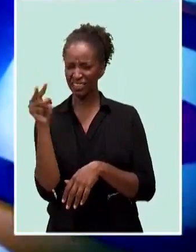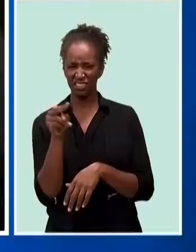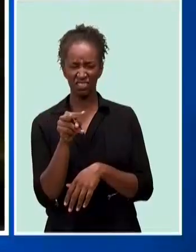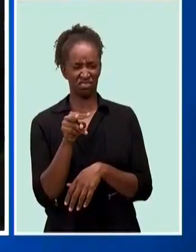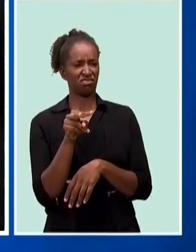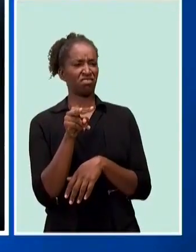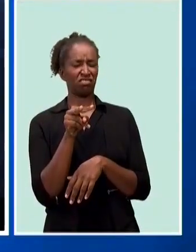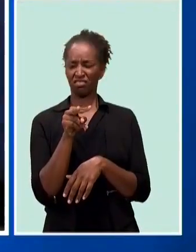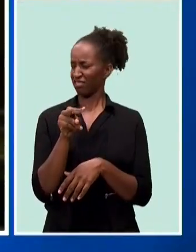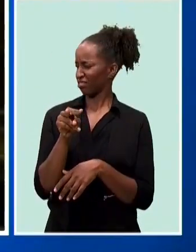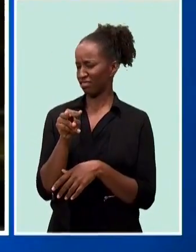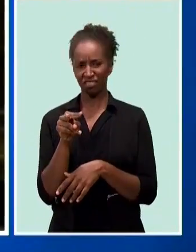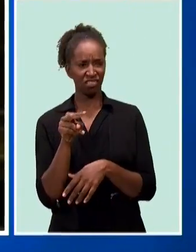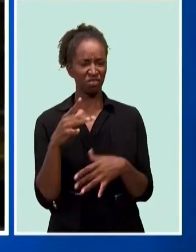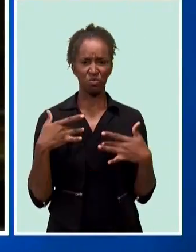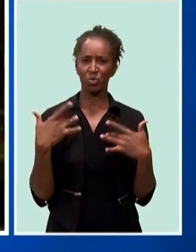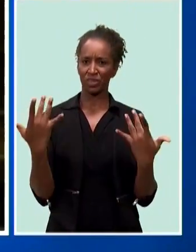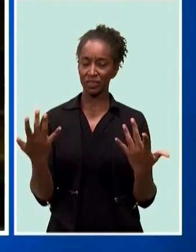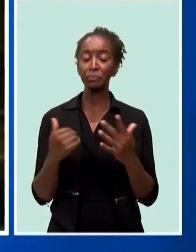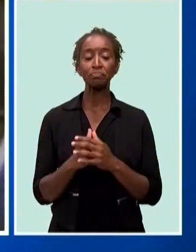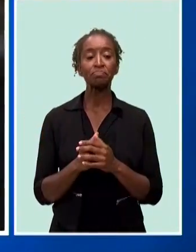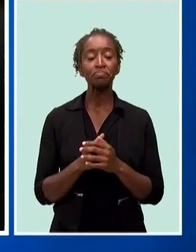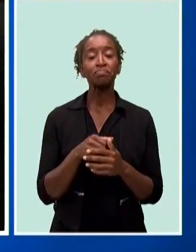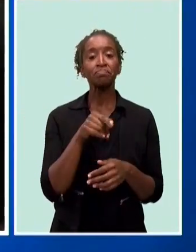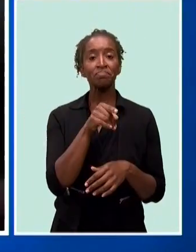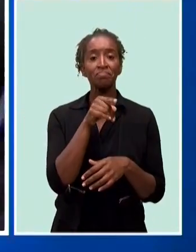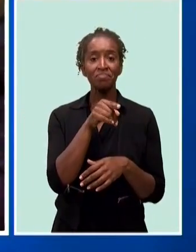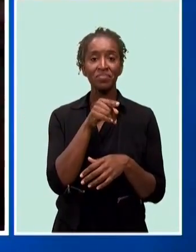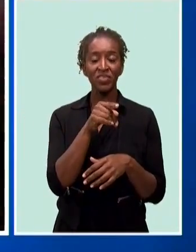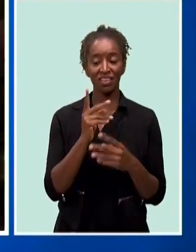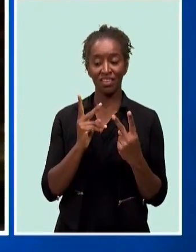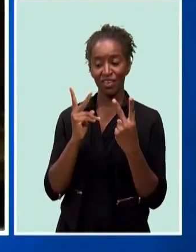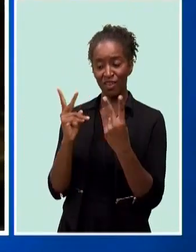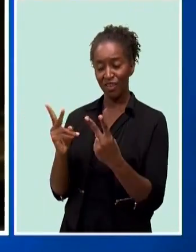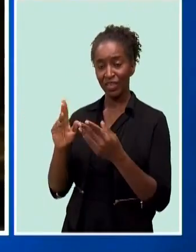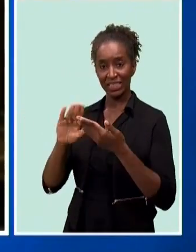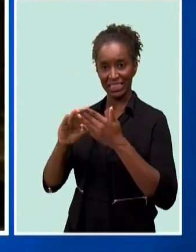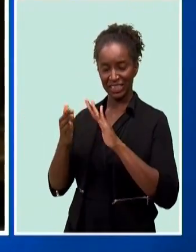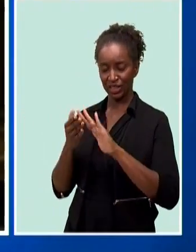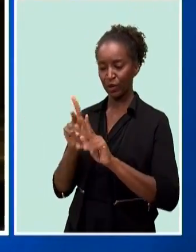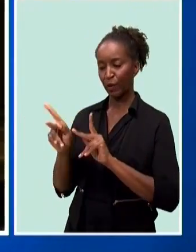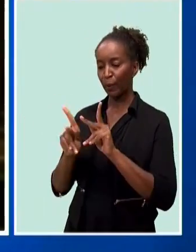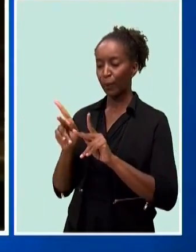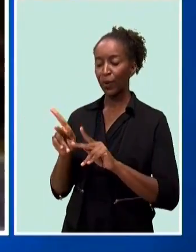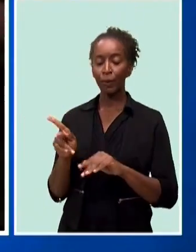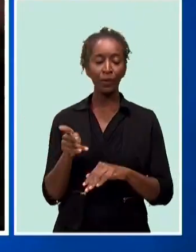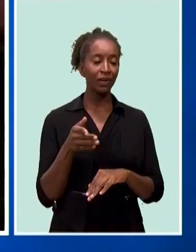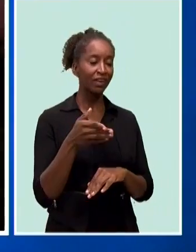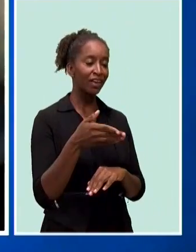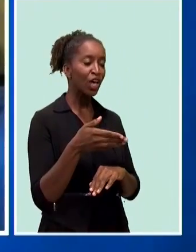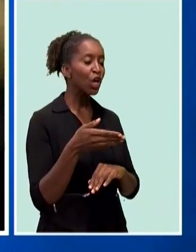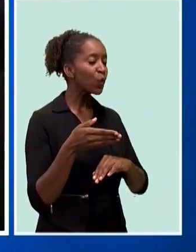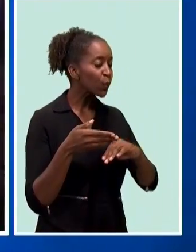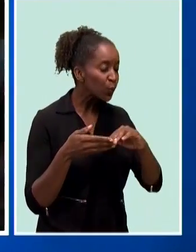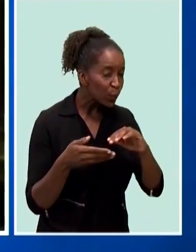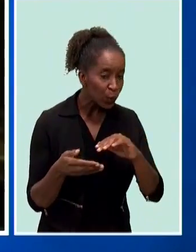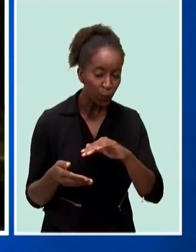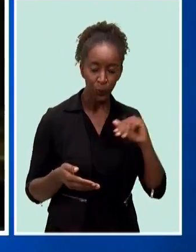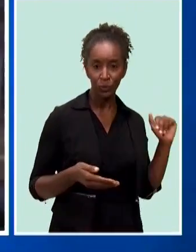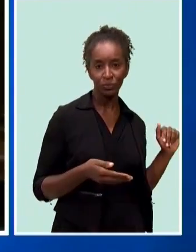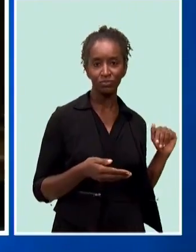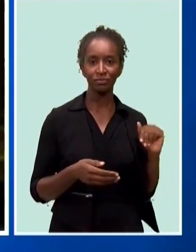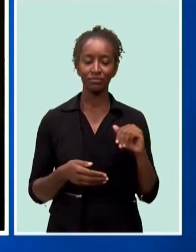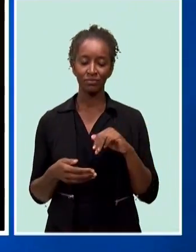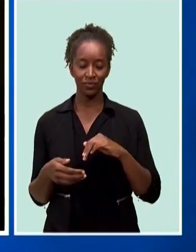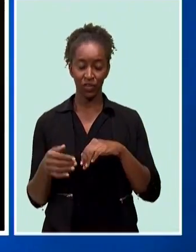visited the town of Loreto in Italy recently, but when people went to greet him, he repeatedly pulled his hand away when they